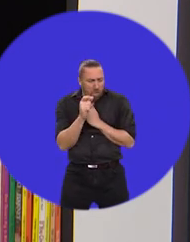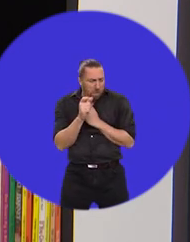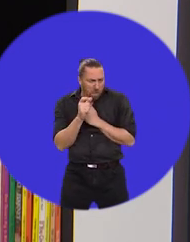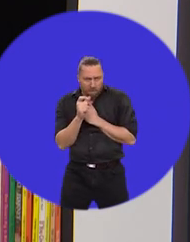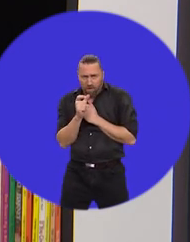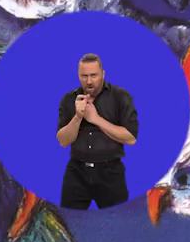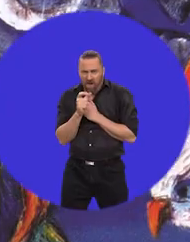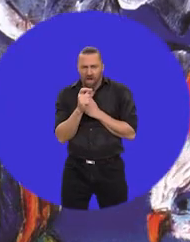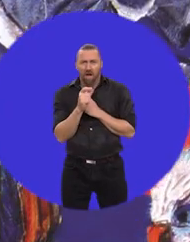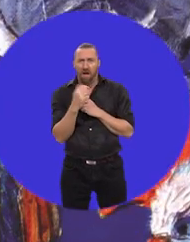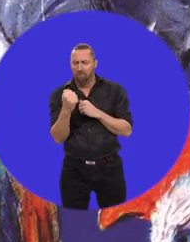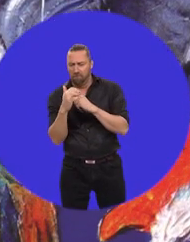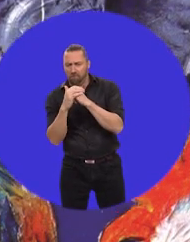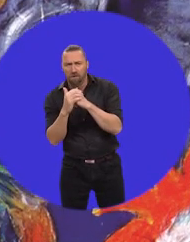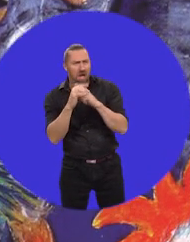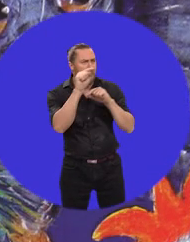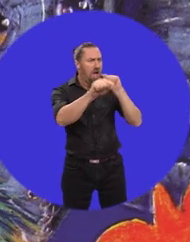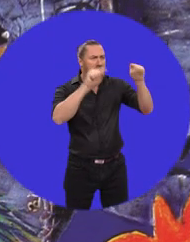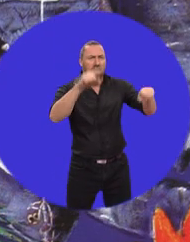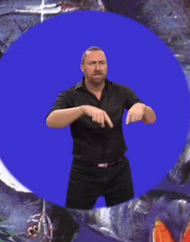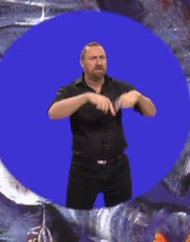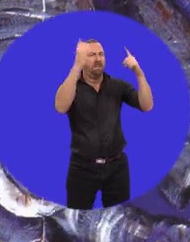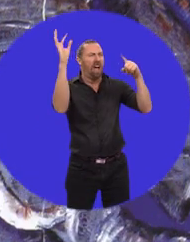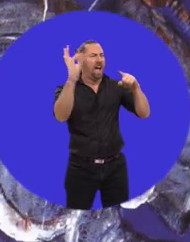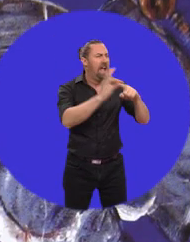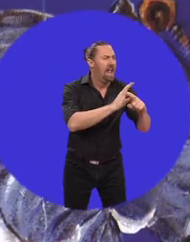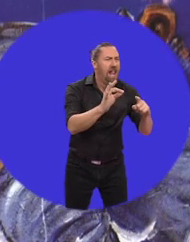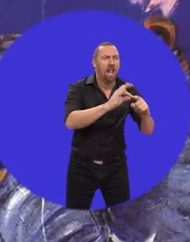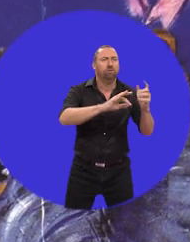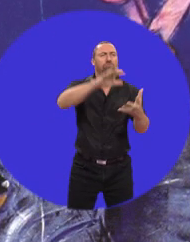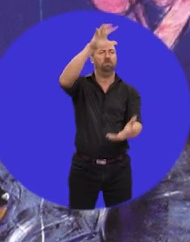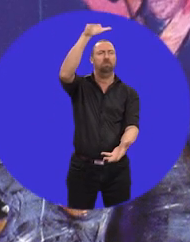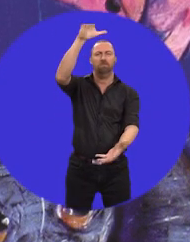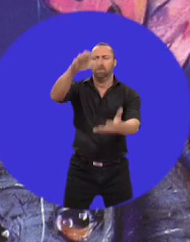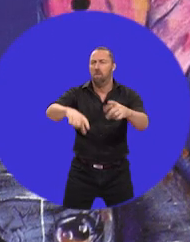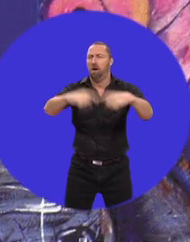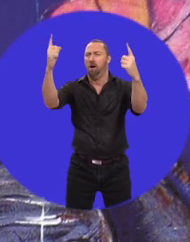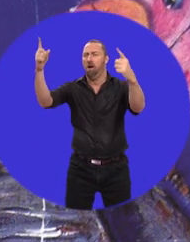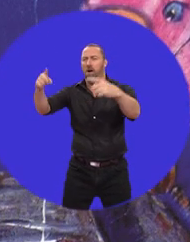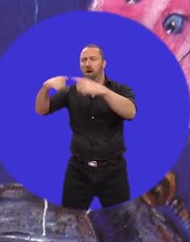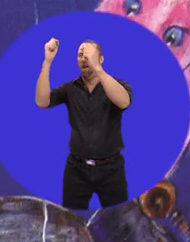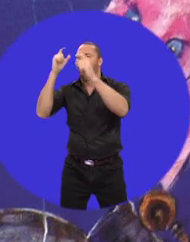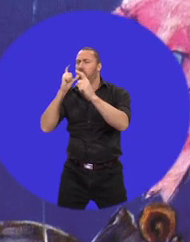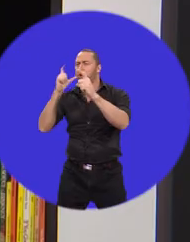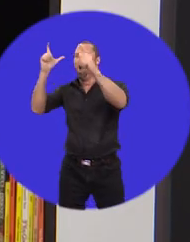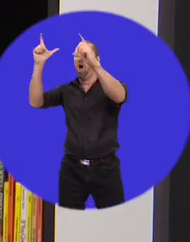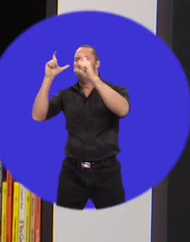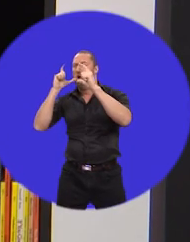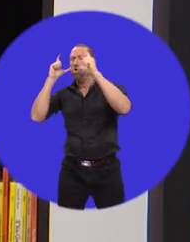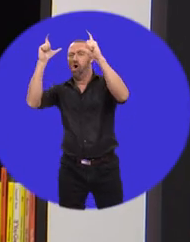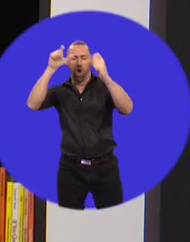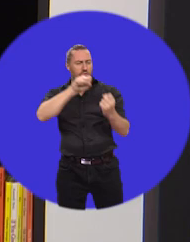small. He had friends of all colour, all shapes and size, who made all sorts of noises,